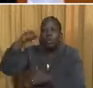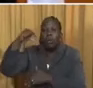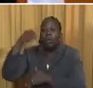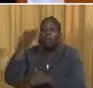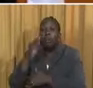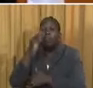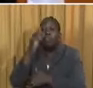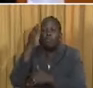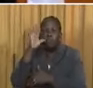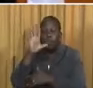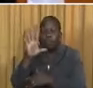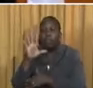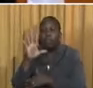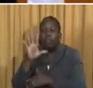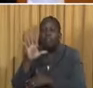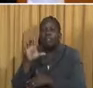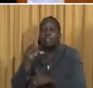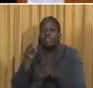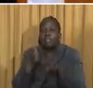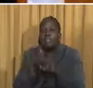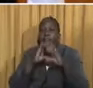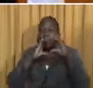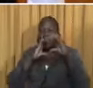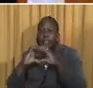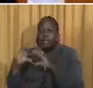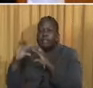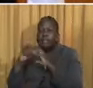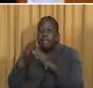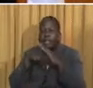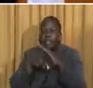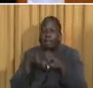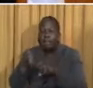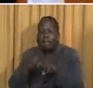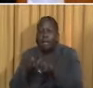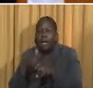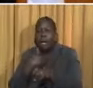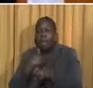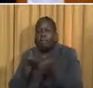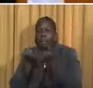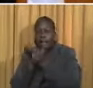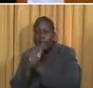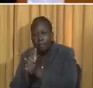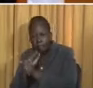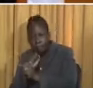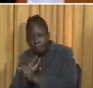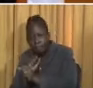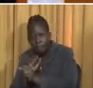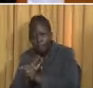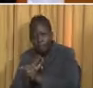members. I've discussed in my main judgment the amendments in